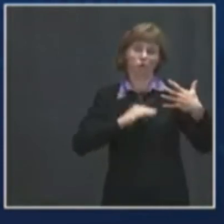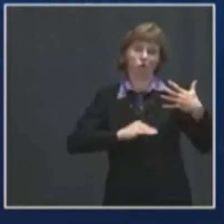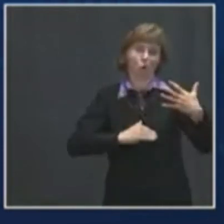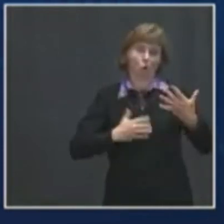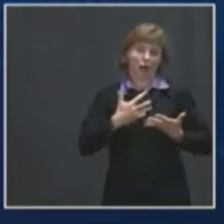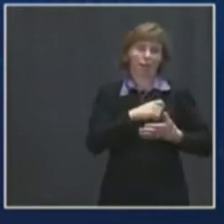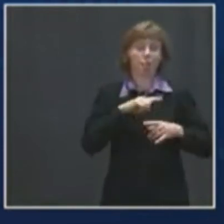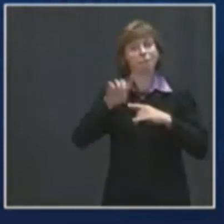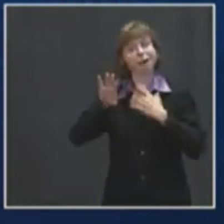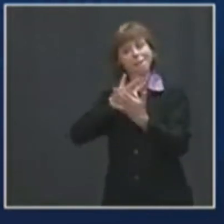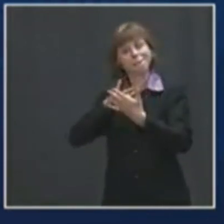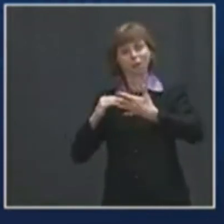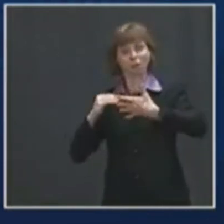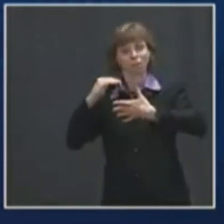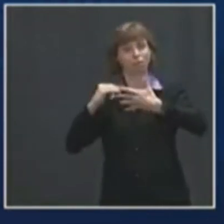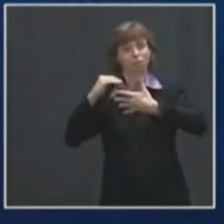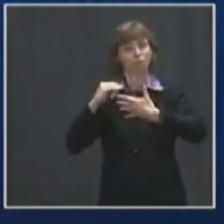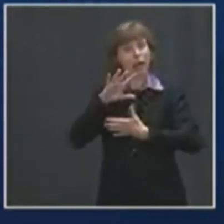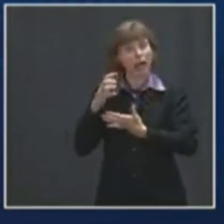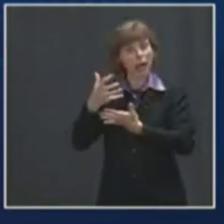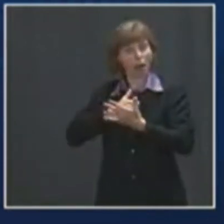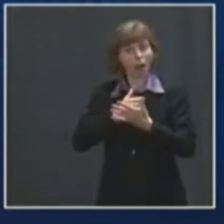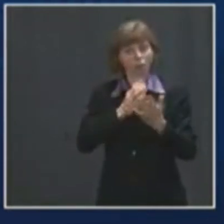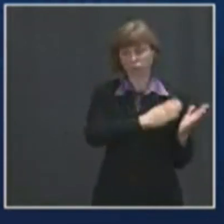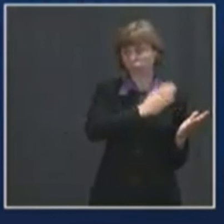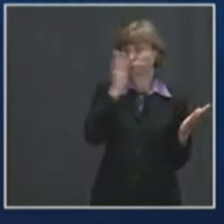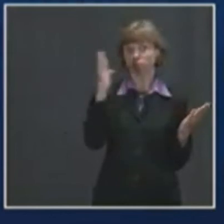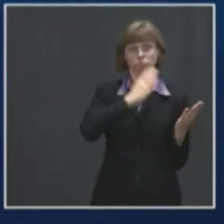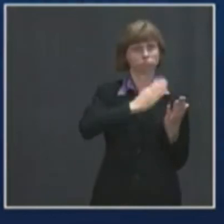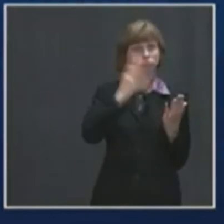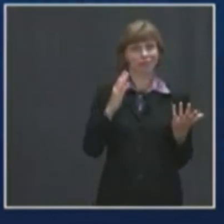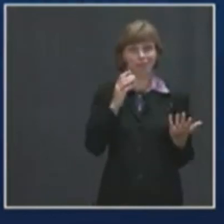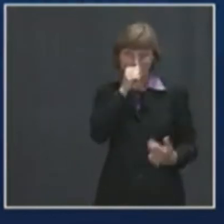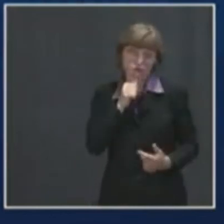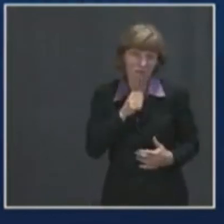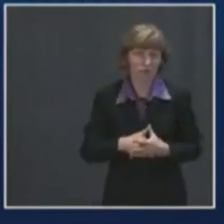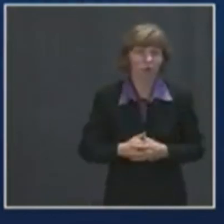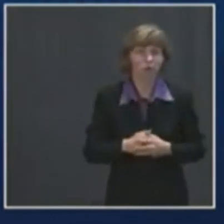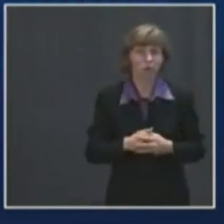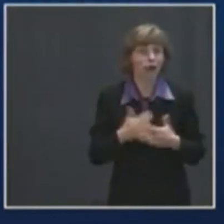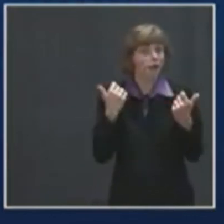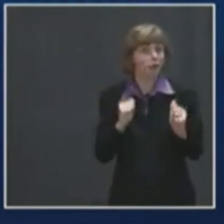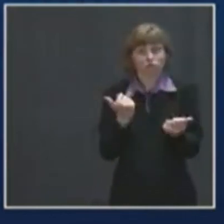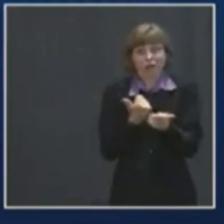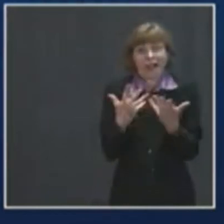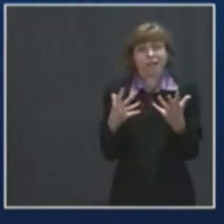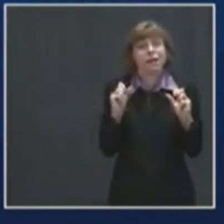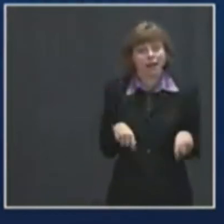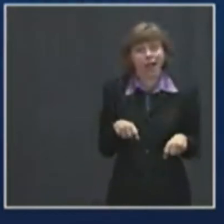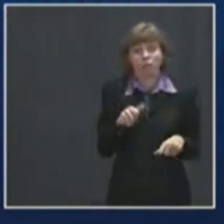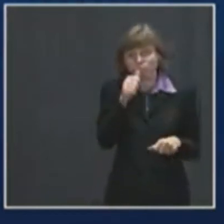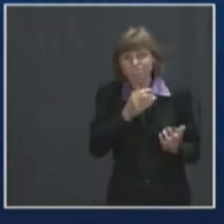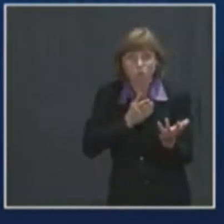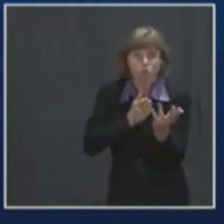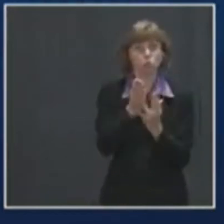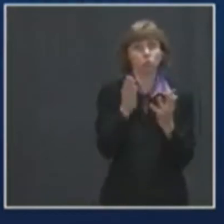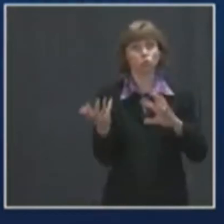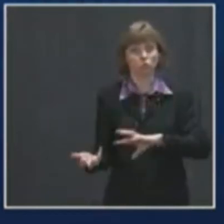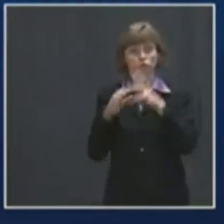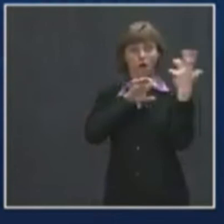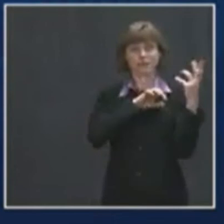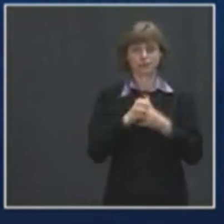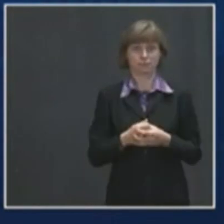part of the income scale that have been suffering and doing everything they can to get through this crisis. The president has been